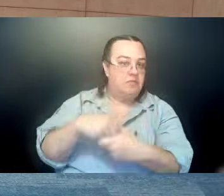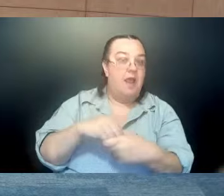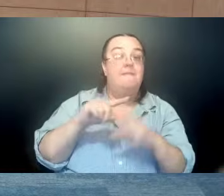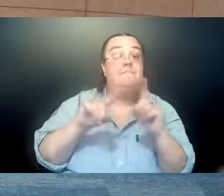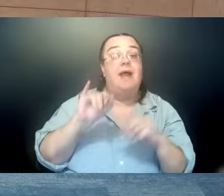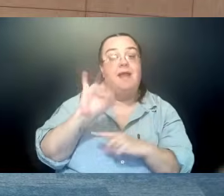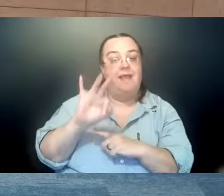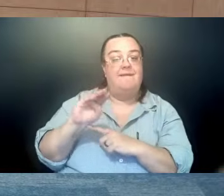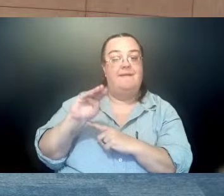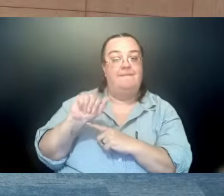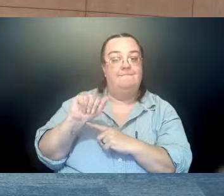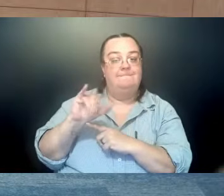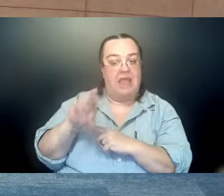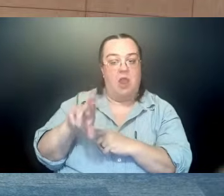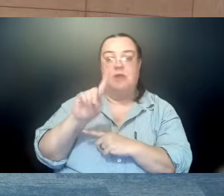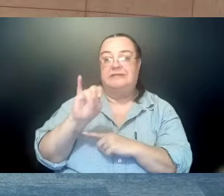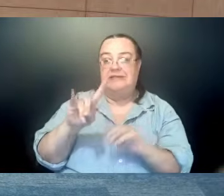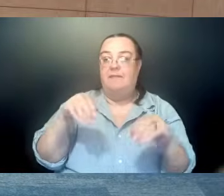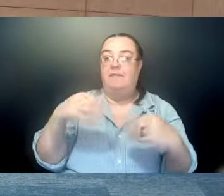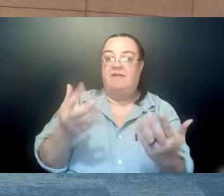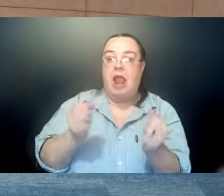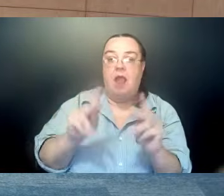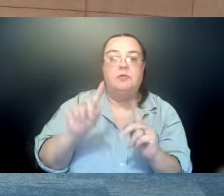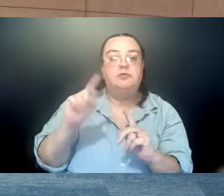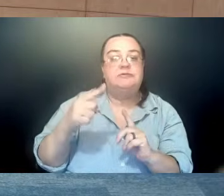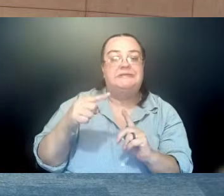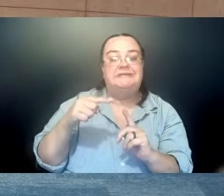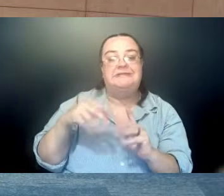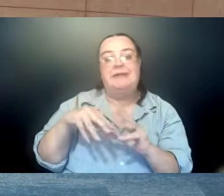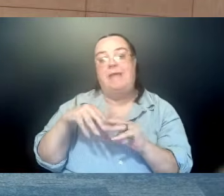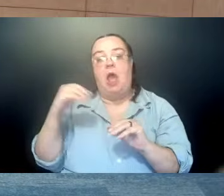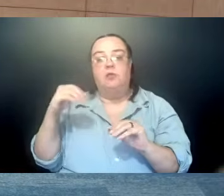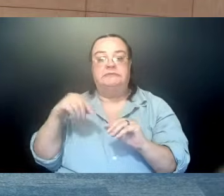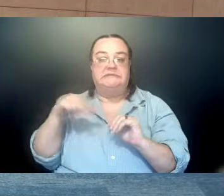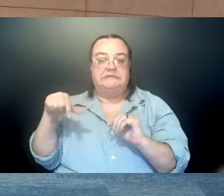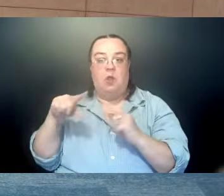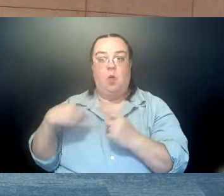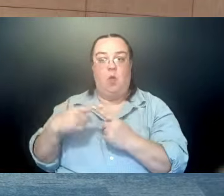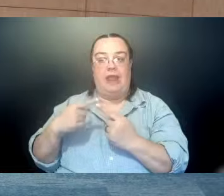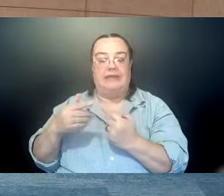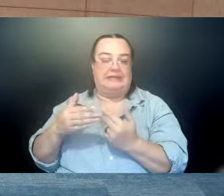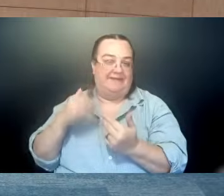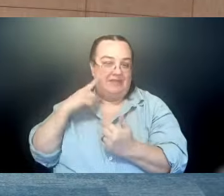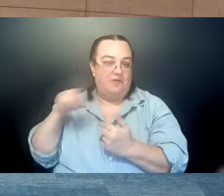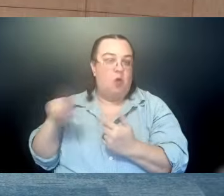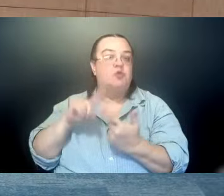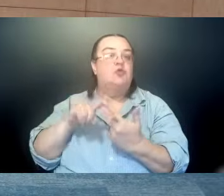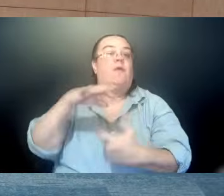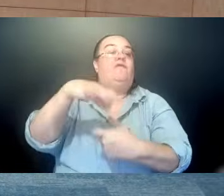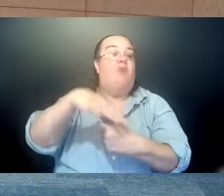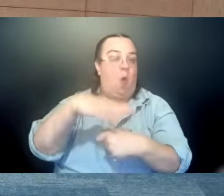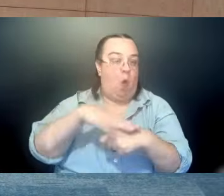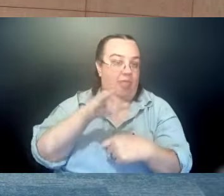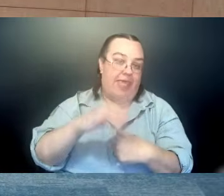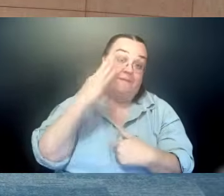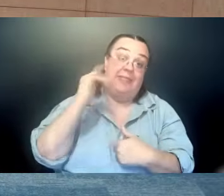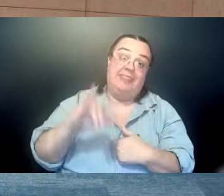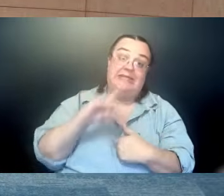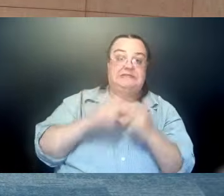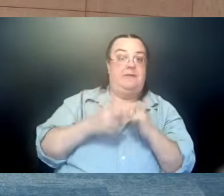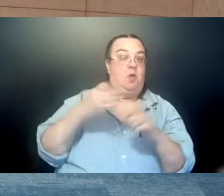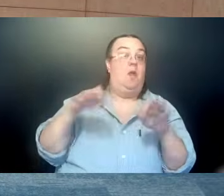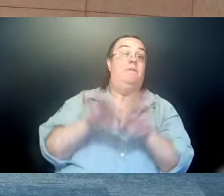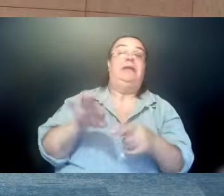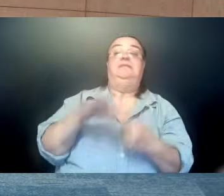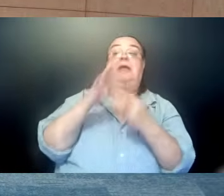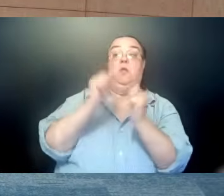did provide an opportunity just to step outside at her convenience for her to vote on it, because it is the most important thing, especially with the budget